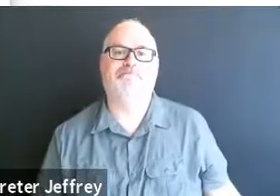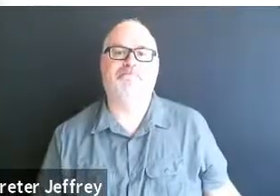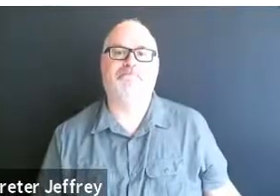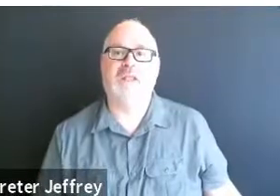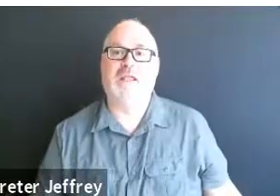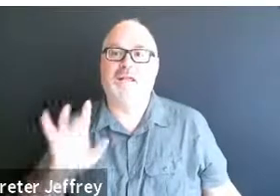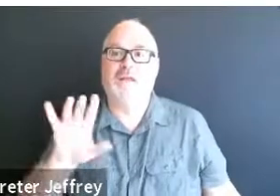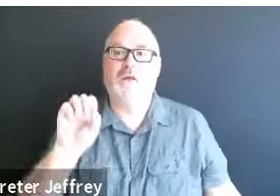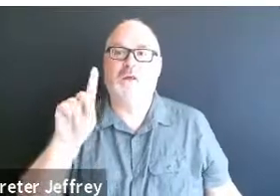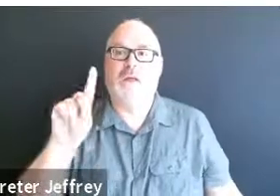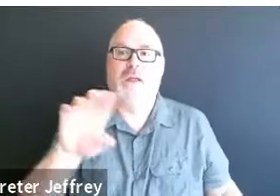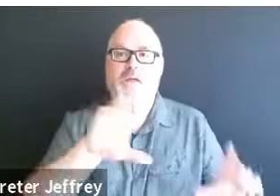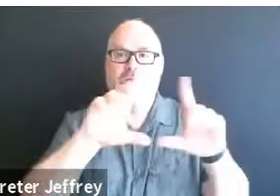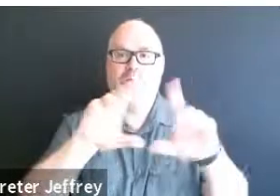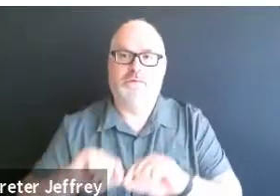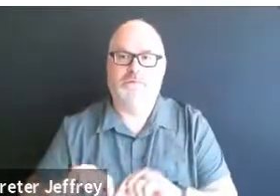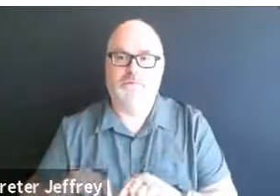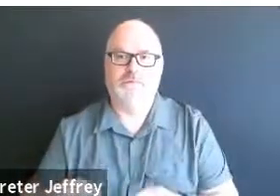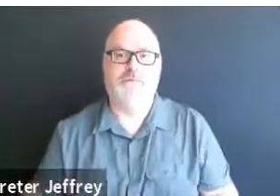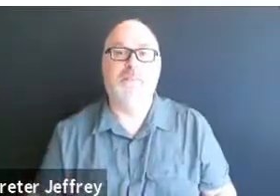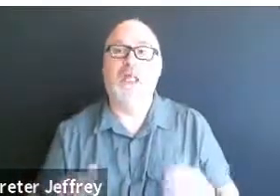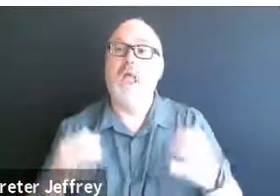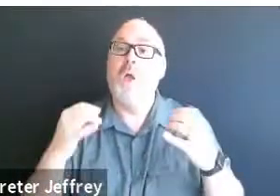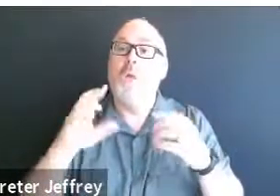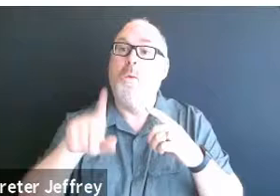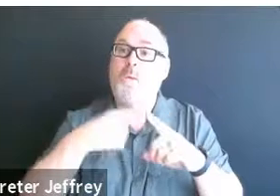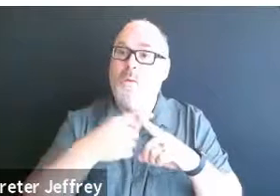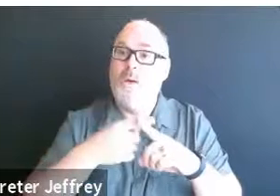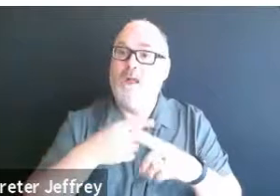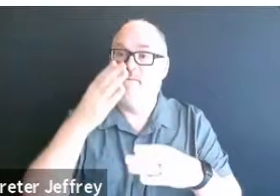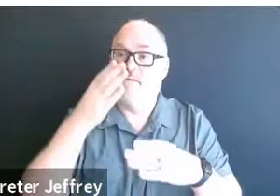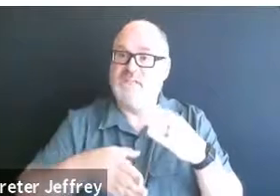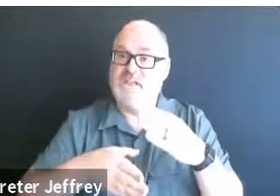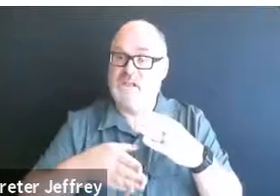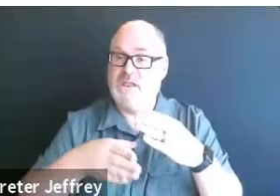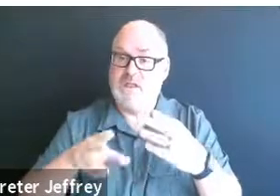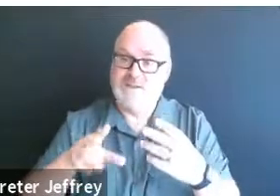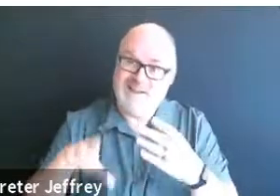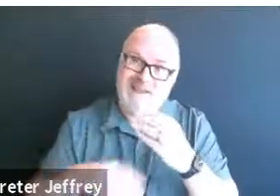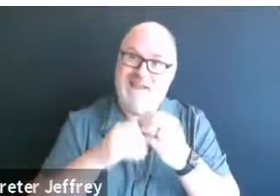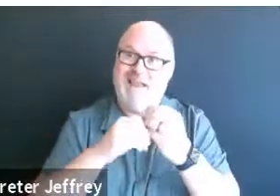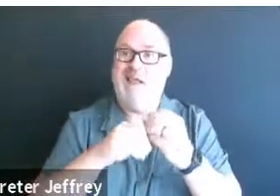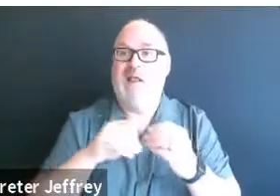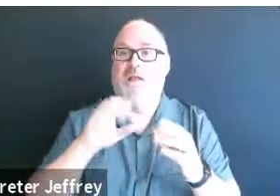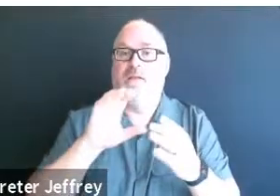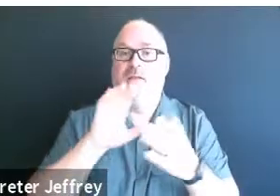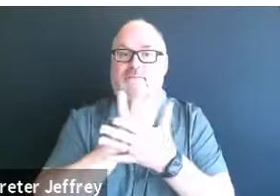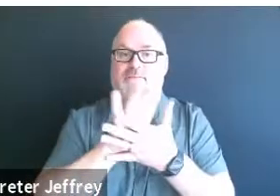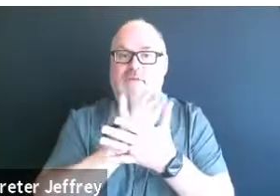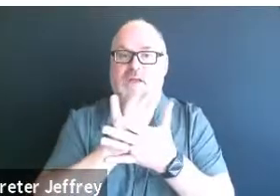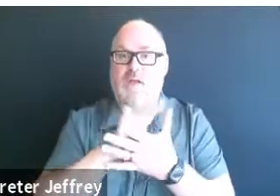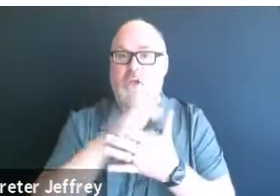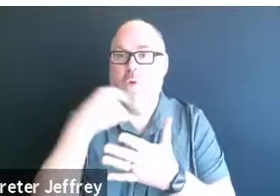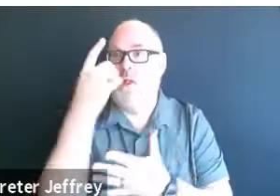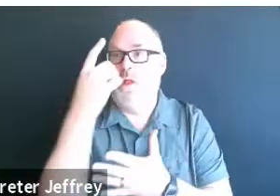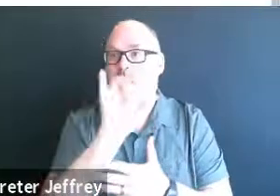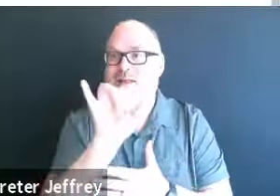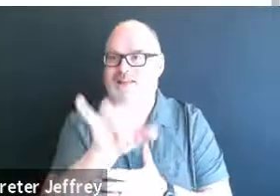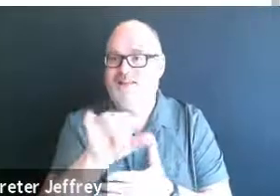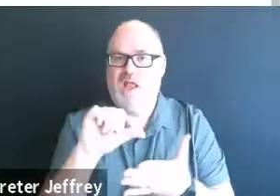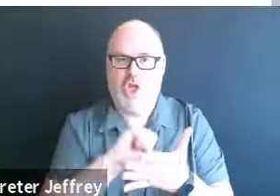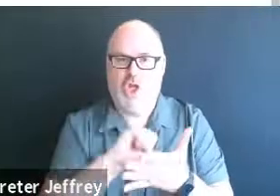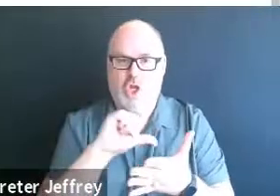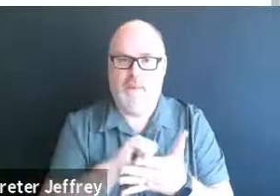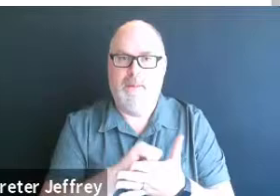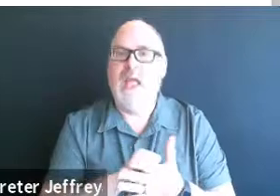And get out of there, you're going to hit OK. And once you're done putting in a Panopto video, this is what it will look like